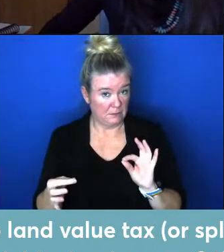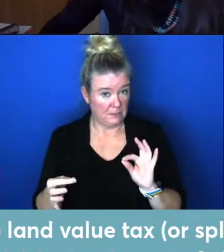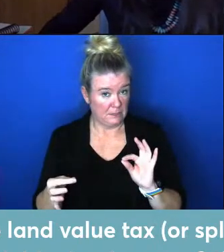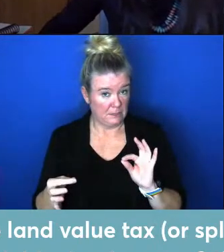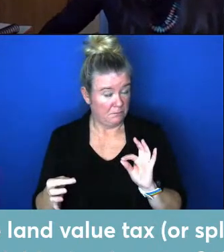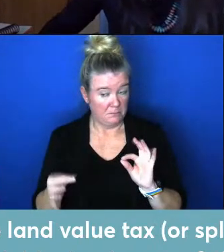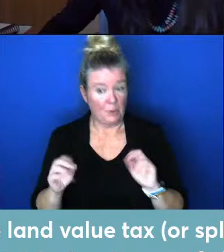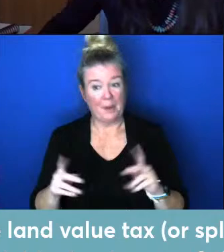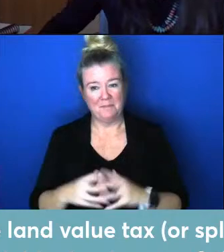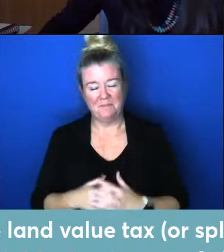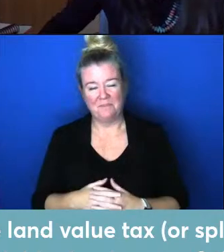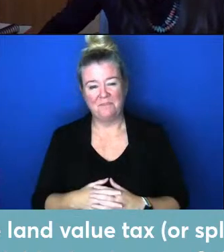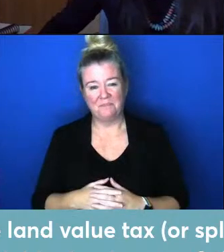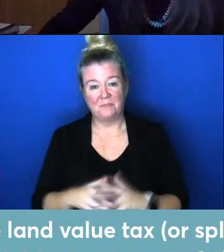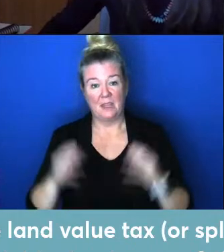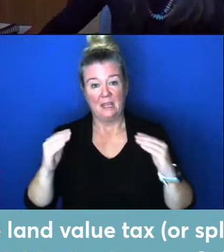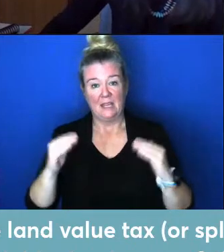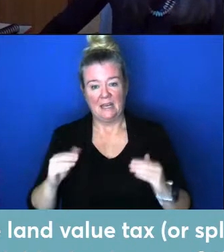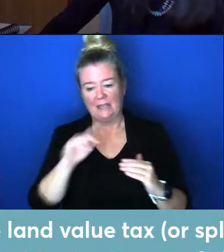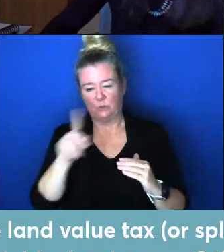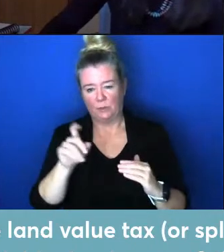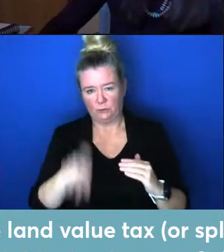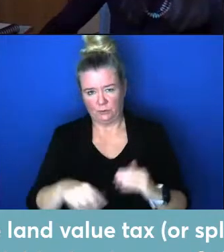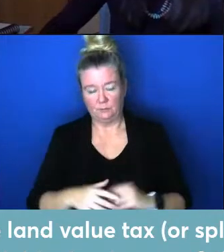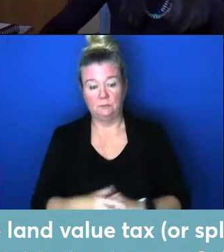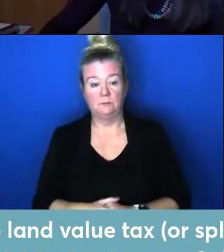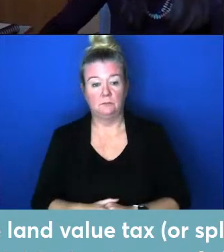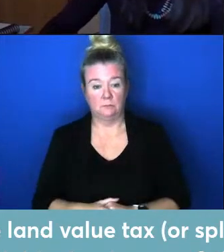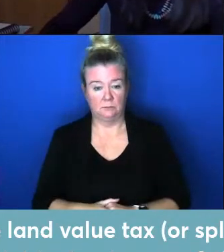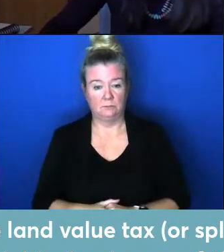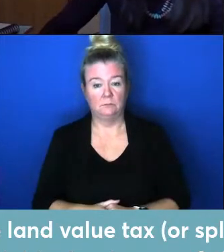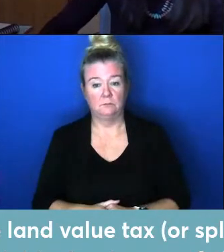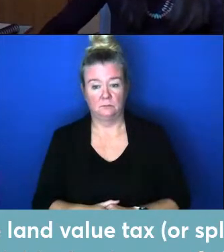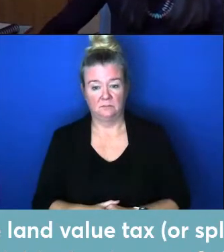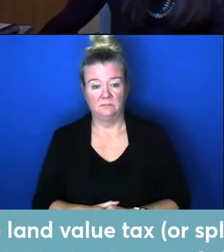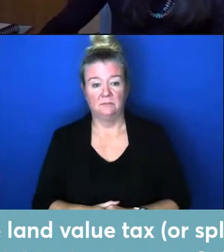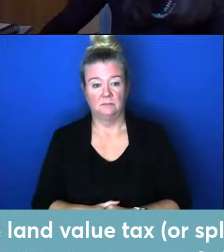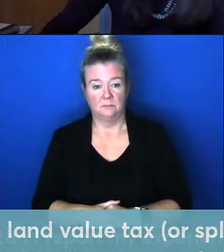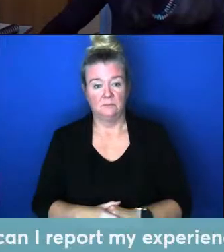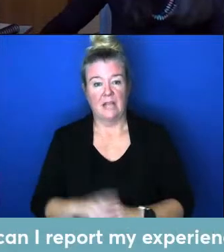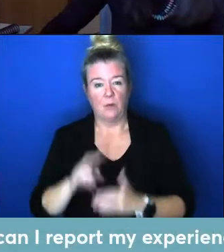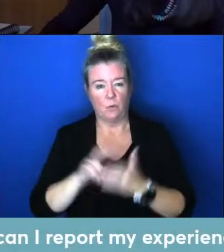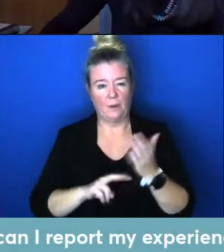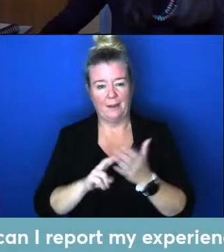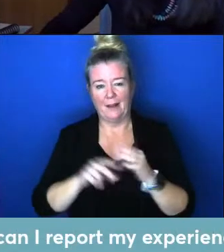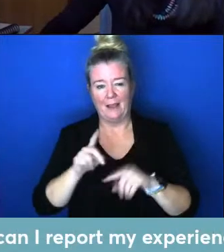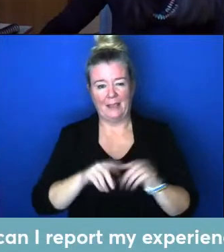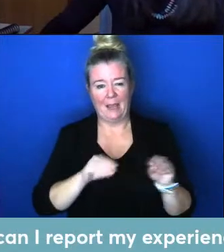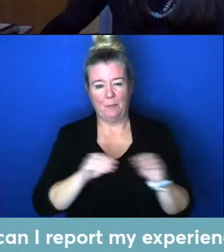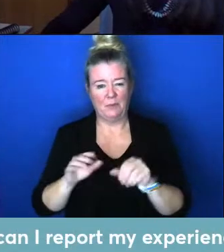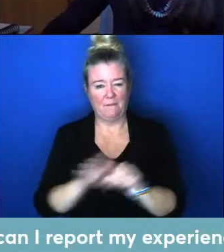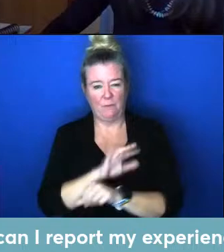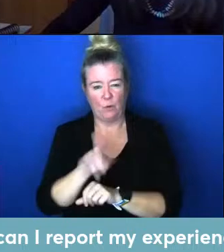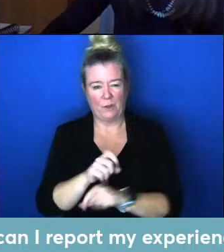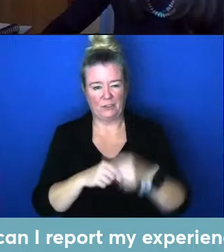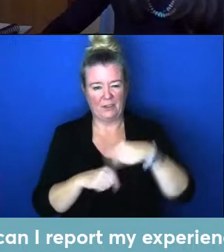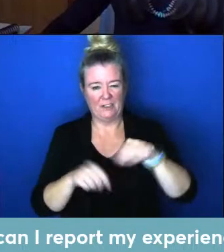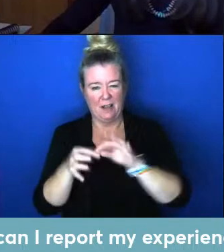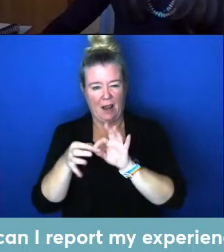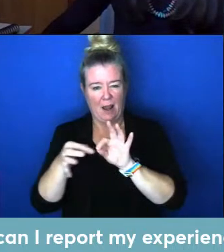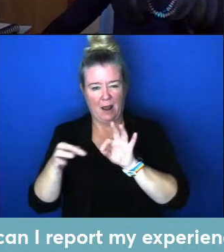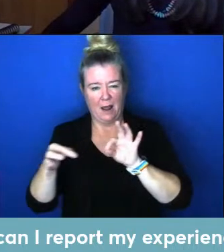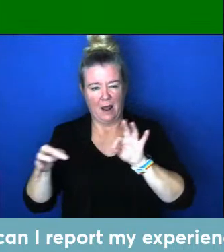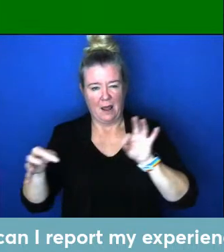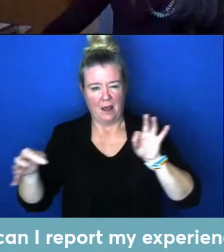Okay. The next question is, I'll read you. I can't put the full question up on the screen. It's a little bit